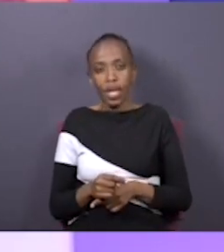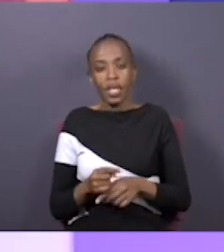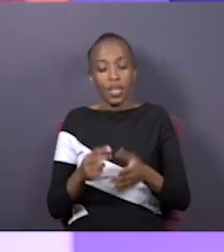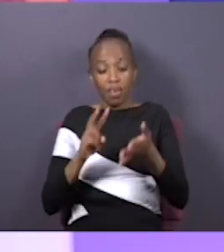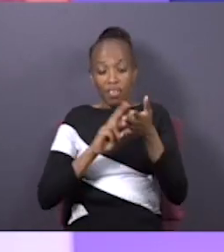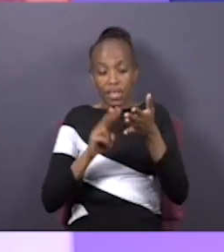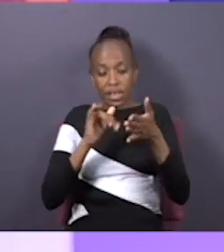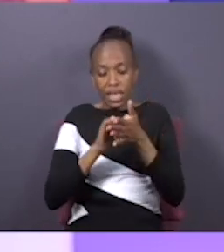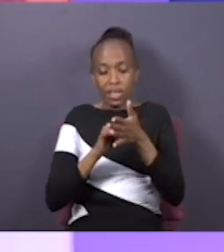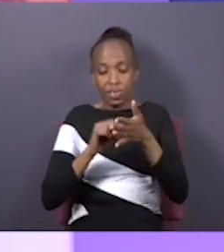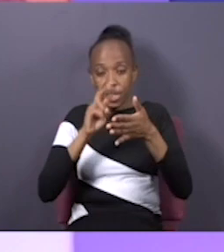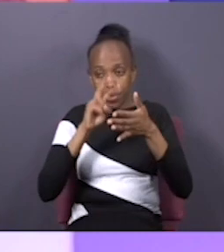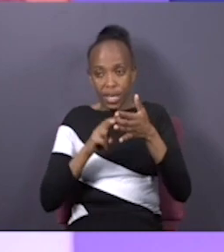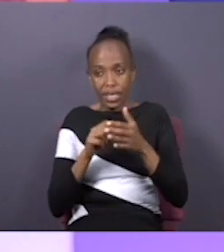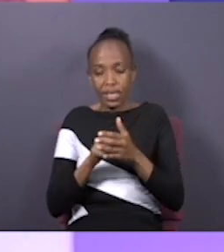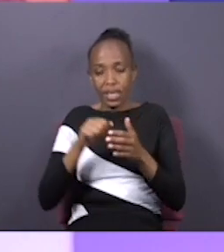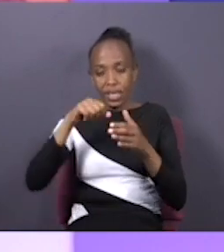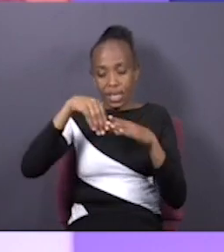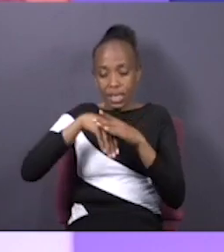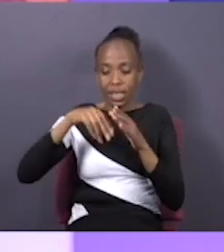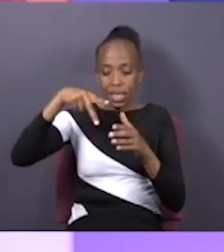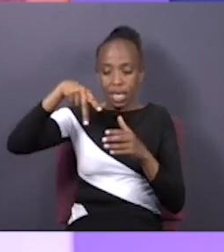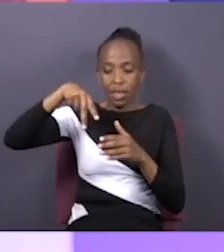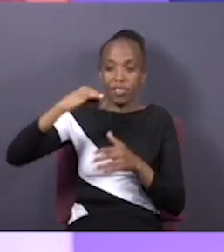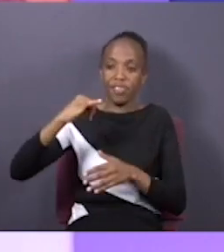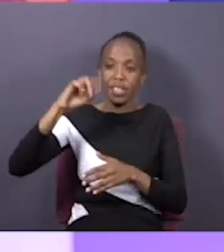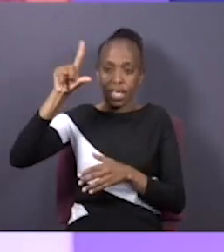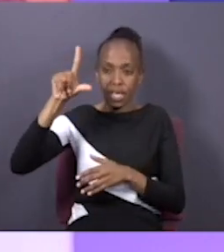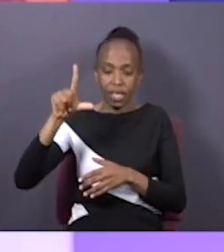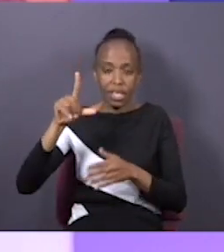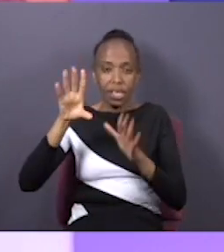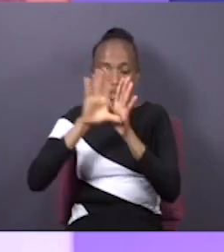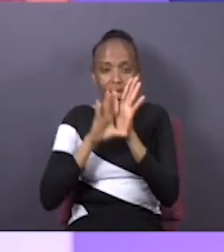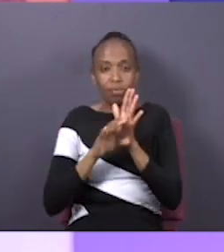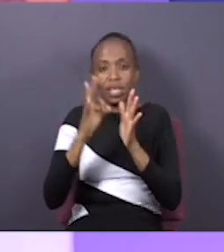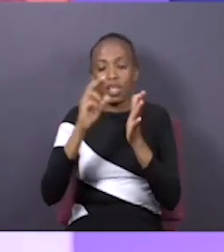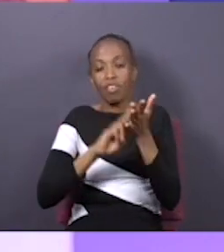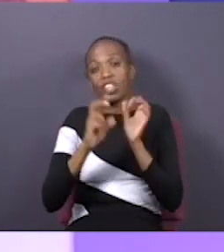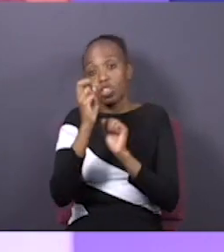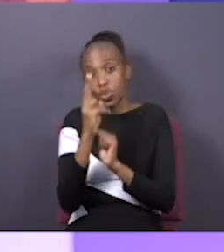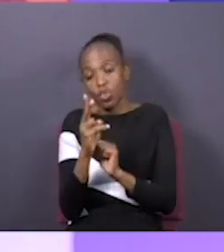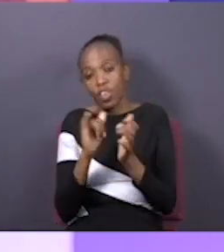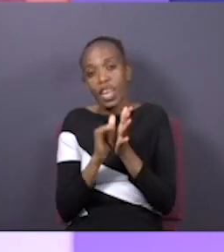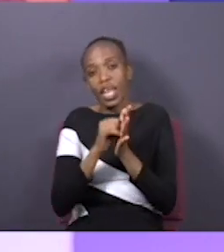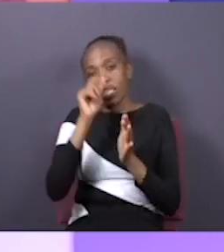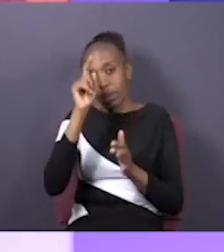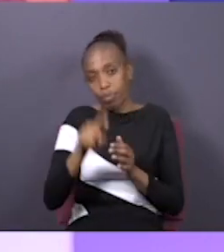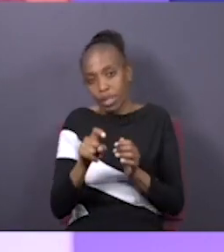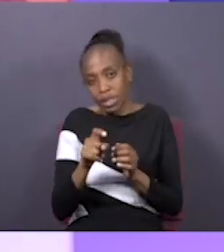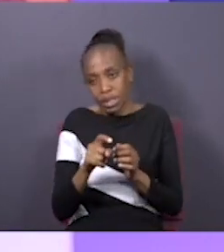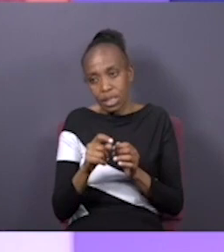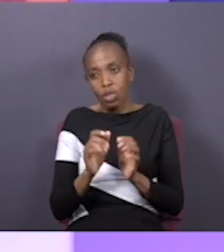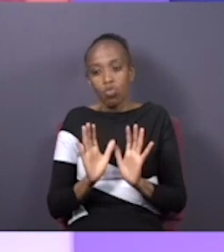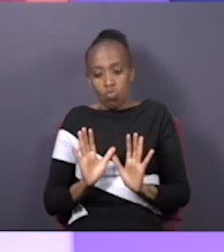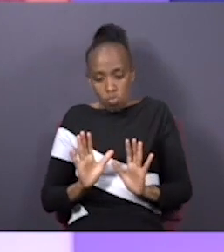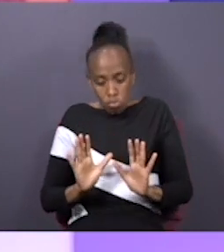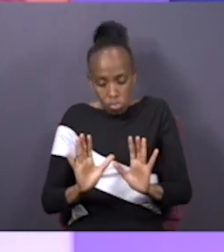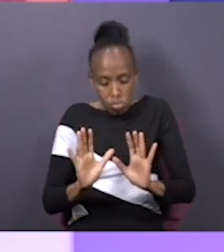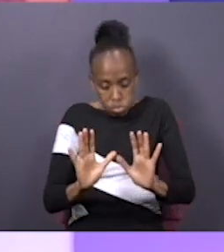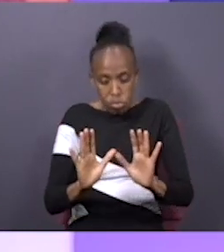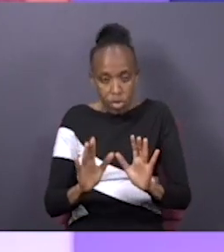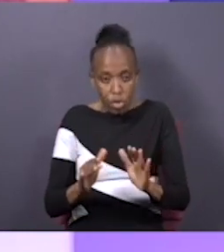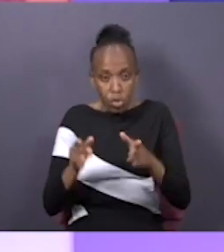the passage that we read in the book of Philippians, chapter 3, verse 12, that I must push